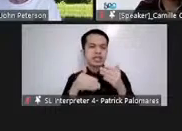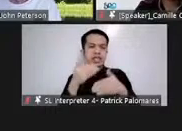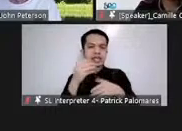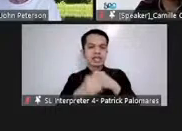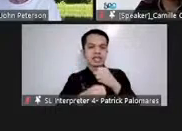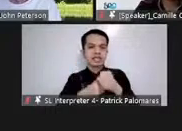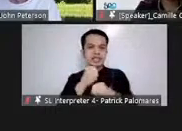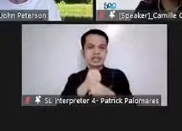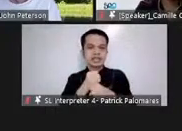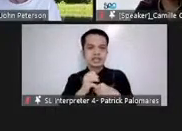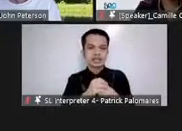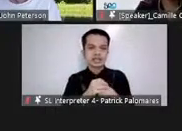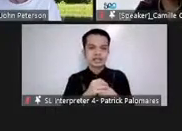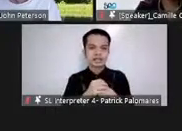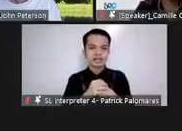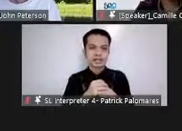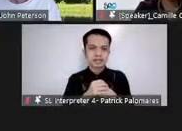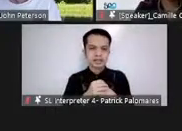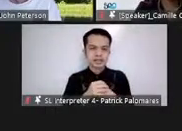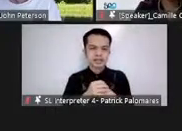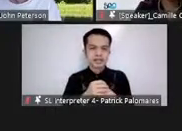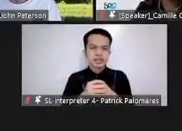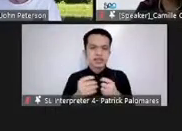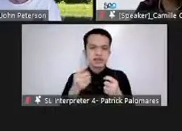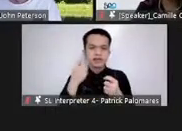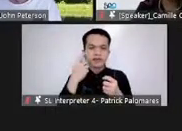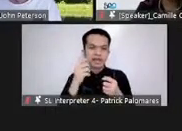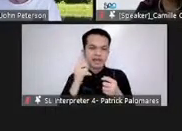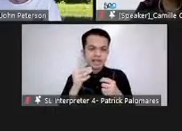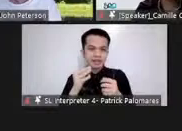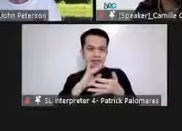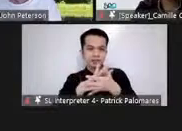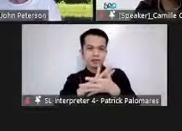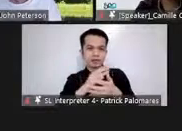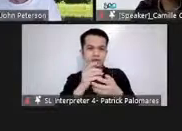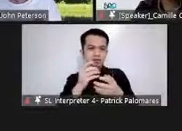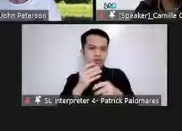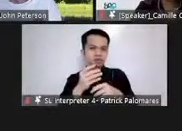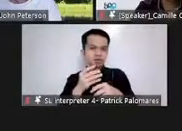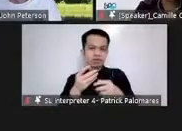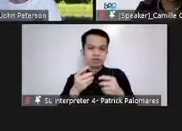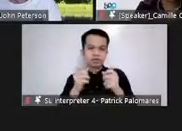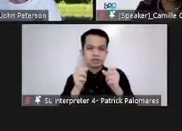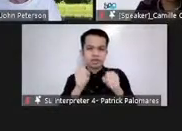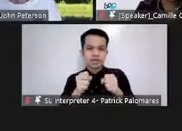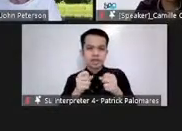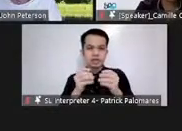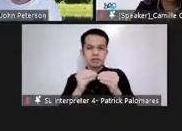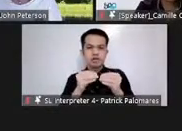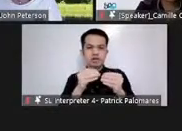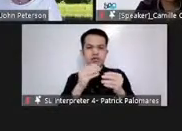if the health situation improves and we can get funding.